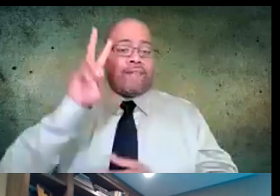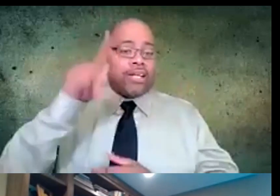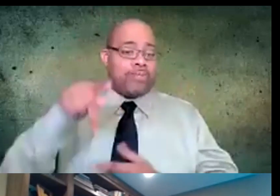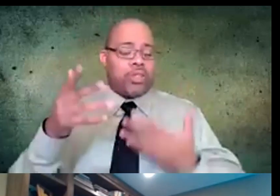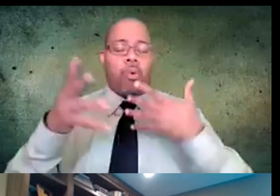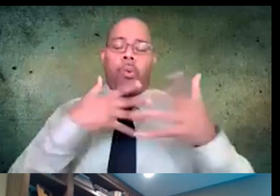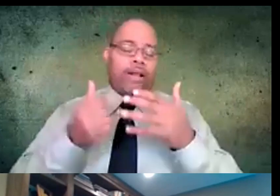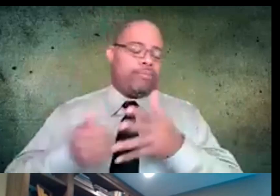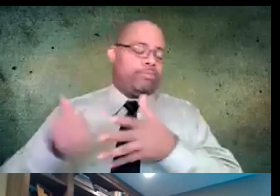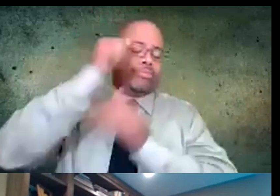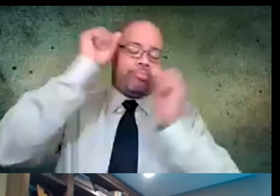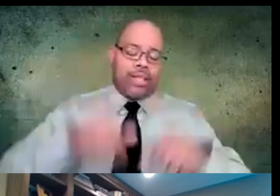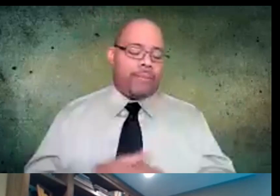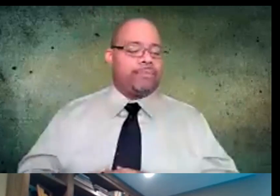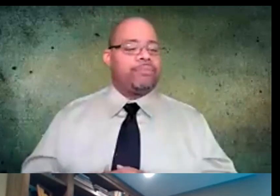have you.